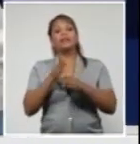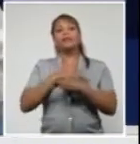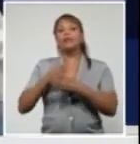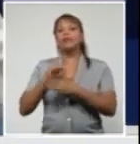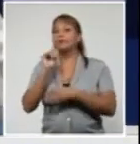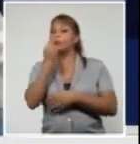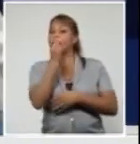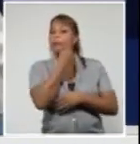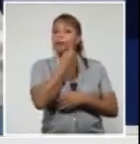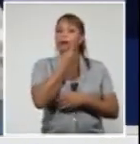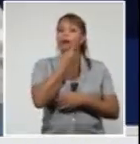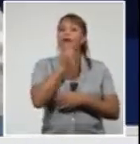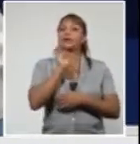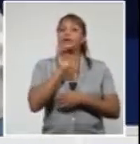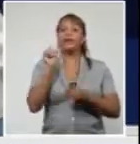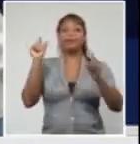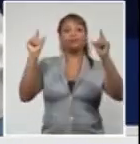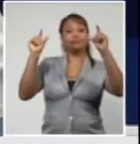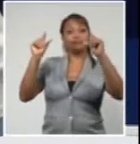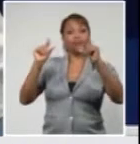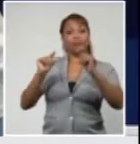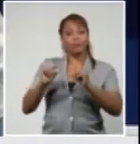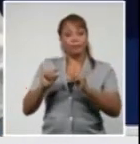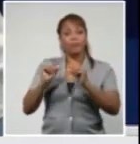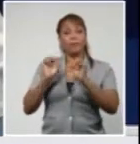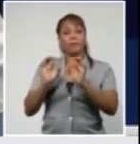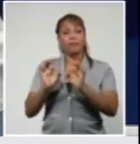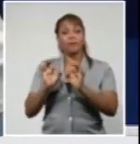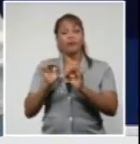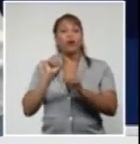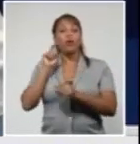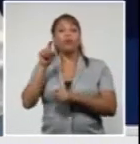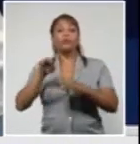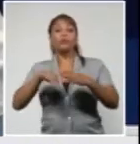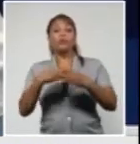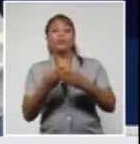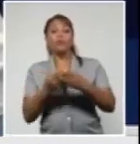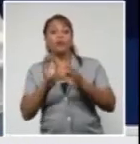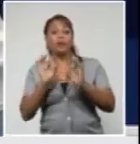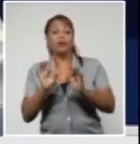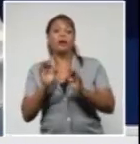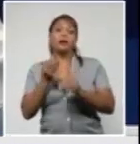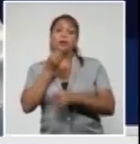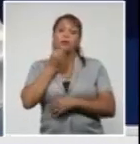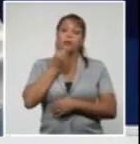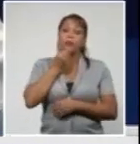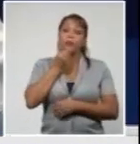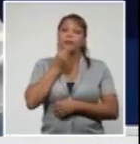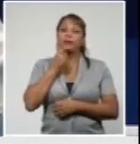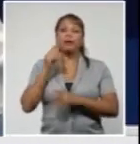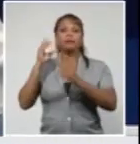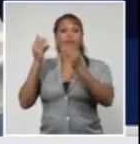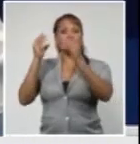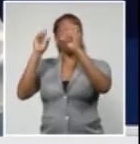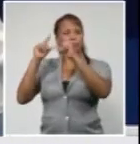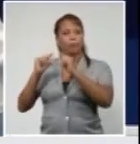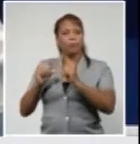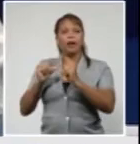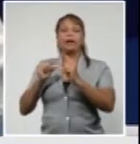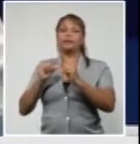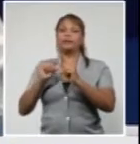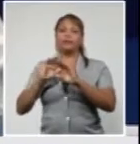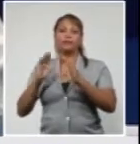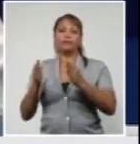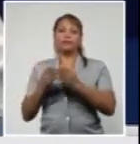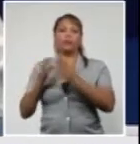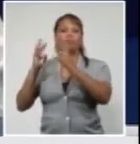91.8% of all cases on the island since the pandemic began have had contact with someone who